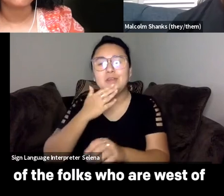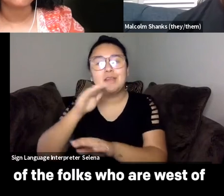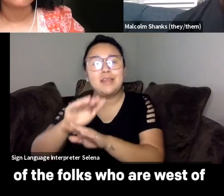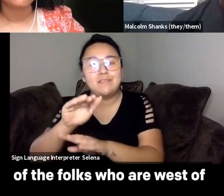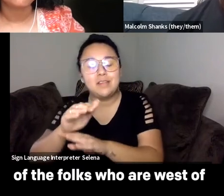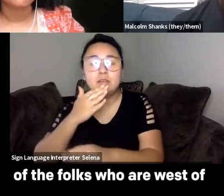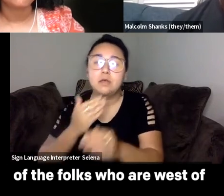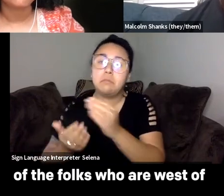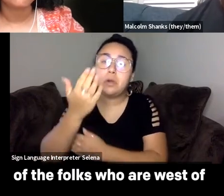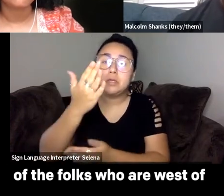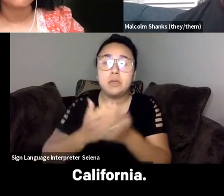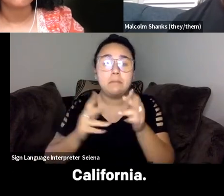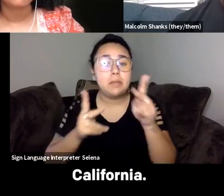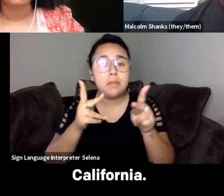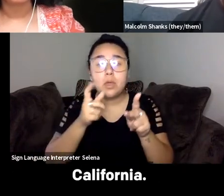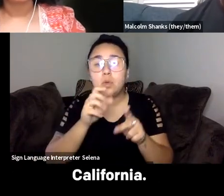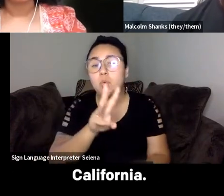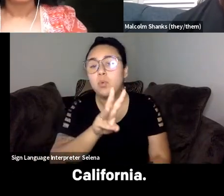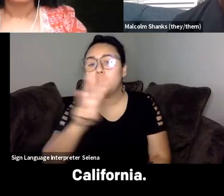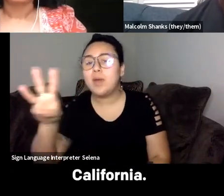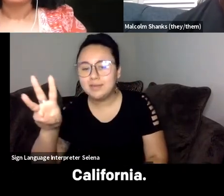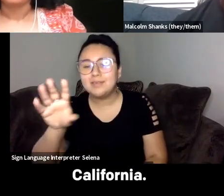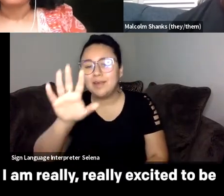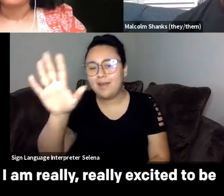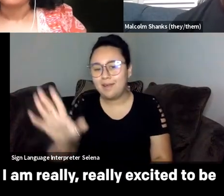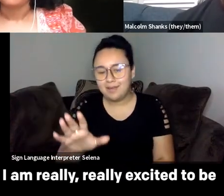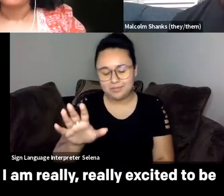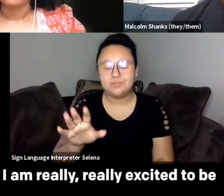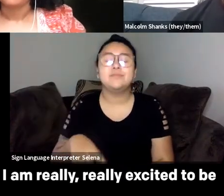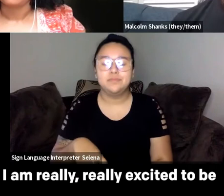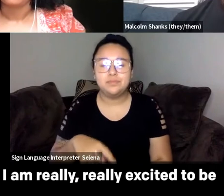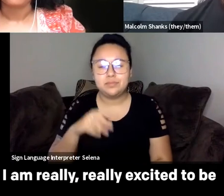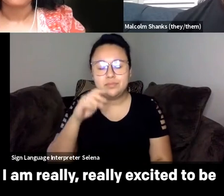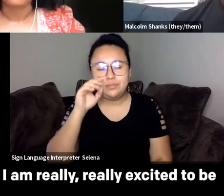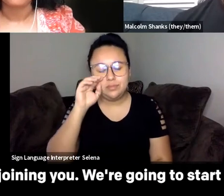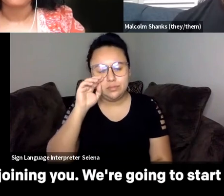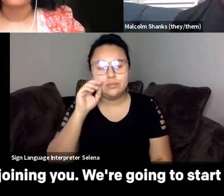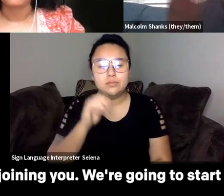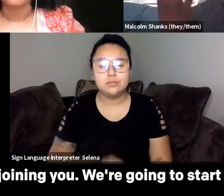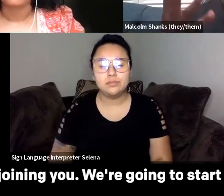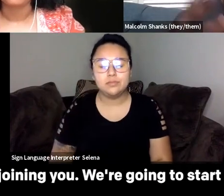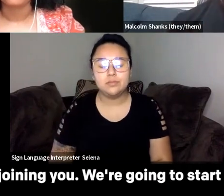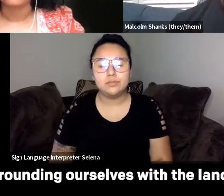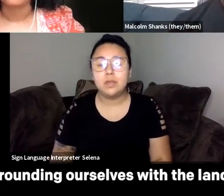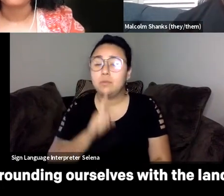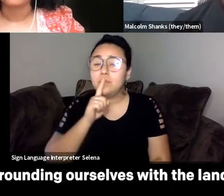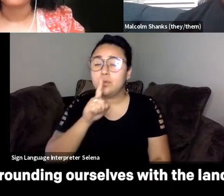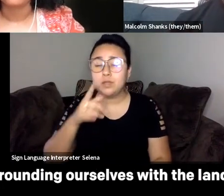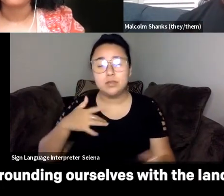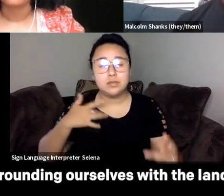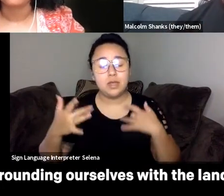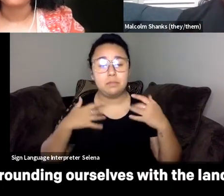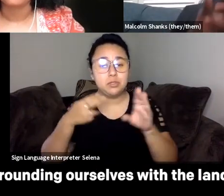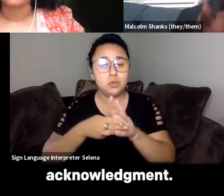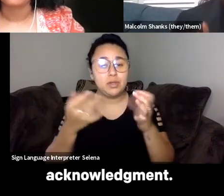Good morning to some of the folks who are west of California. I am really excited to be joining you. We're going